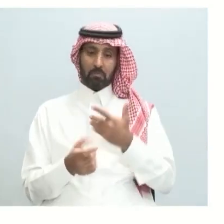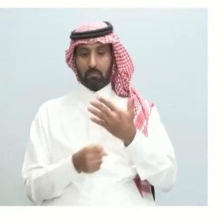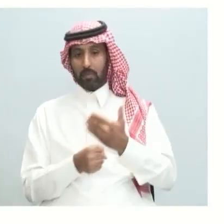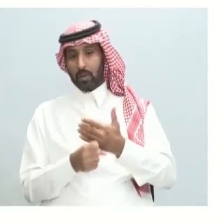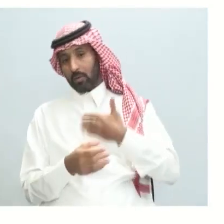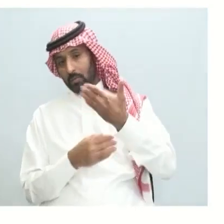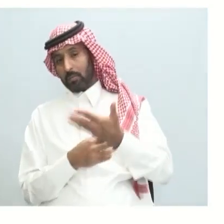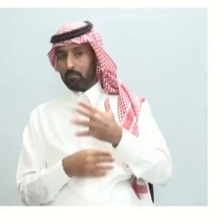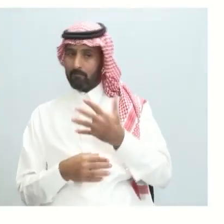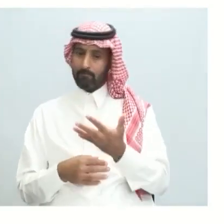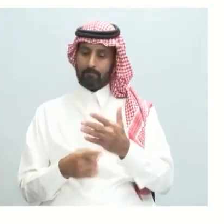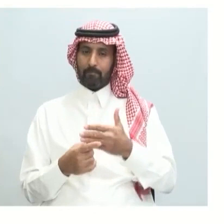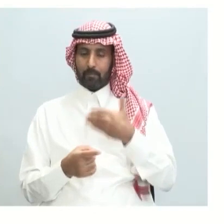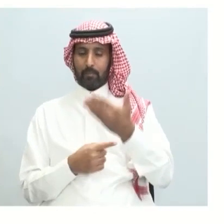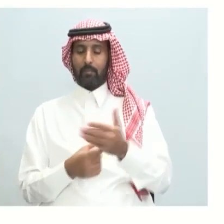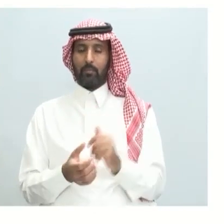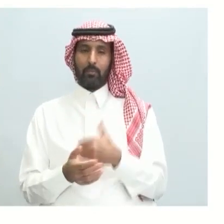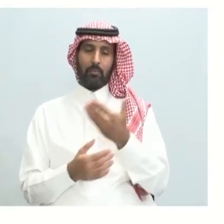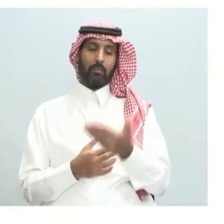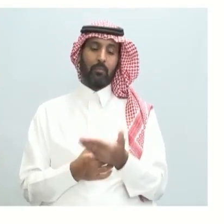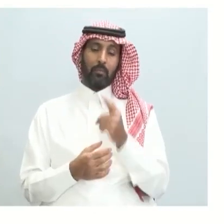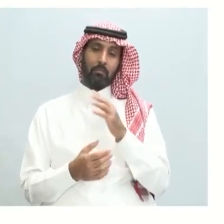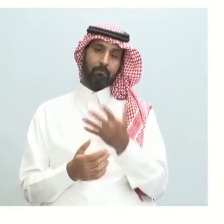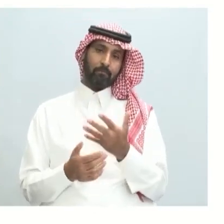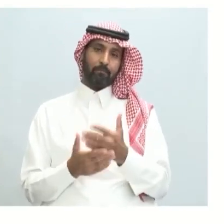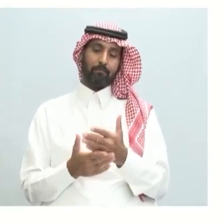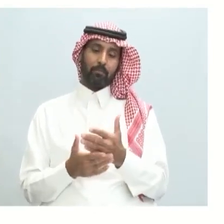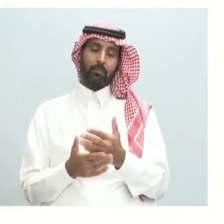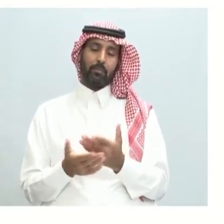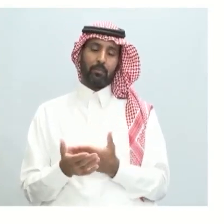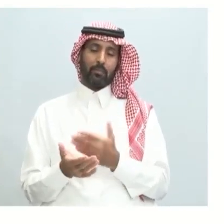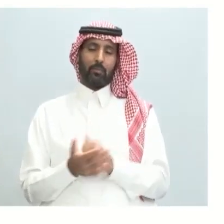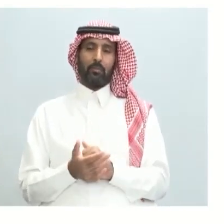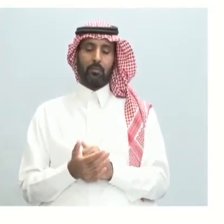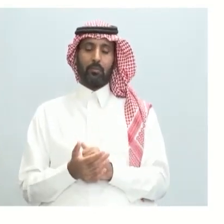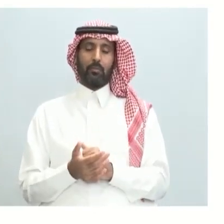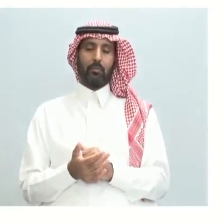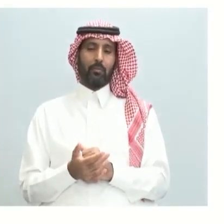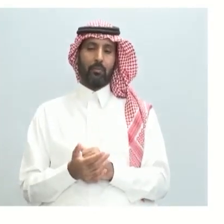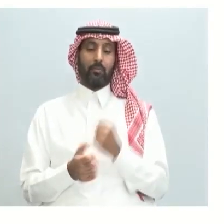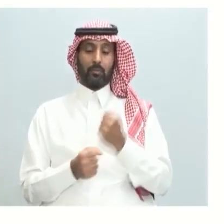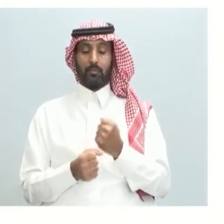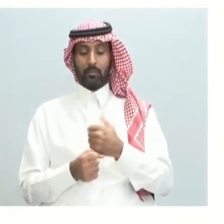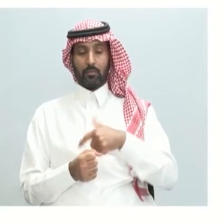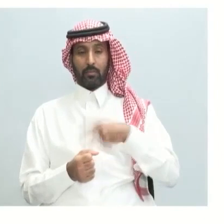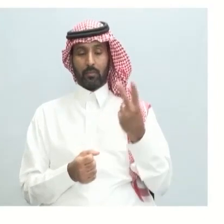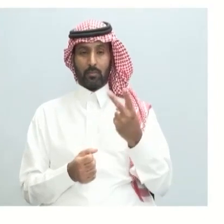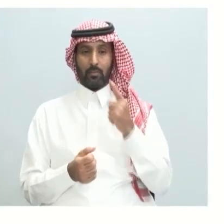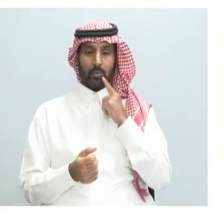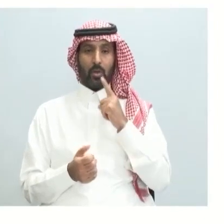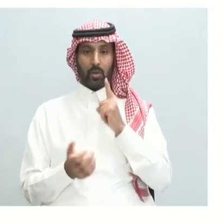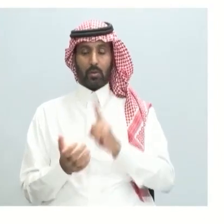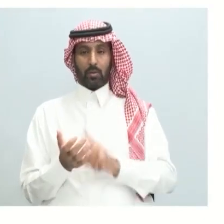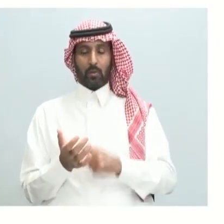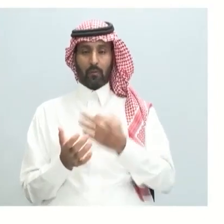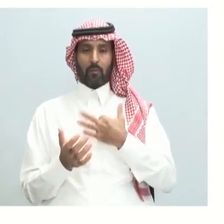might happen in the future. There's a possible, there's a possibility that it might happen in the future. Number 2,